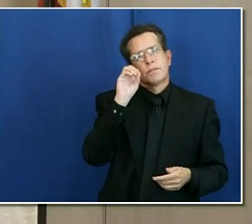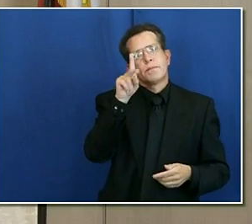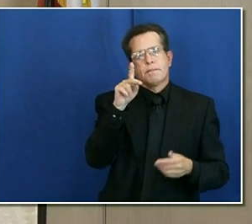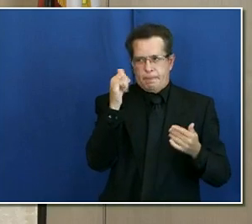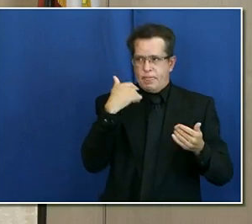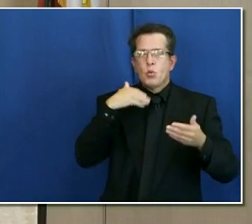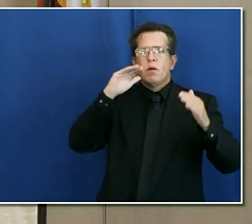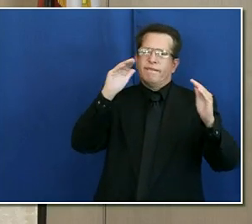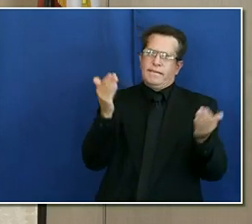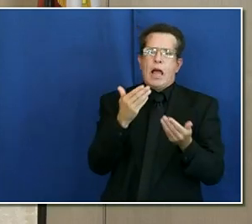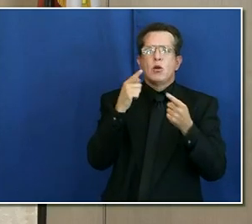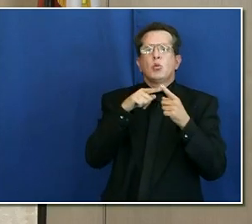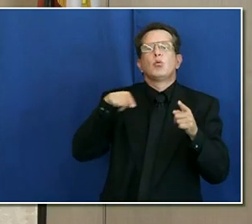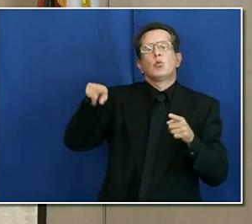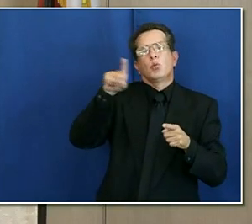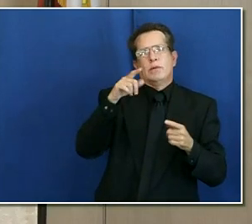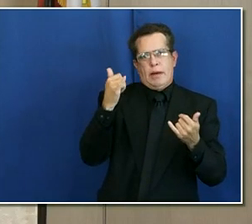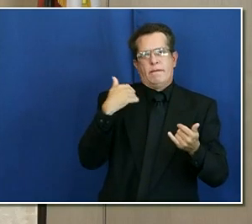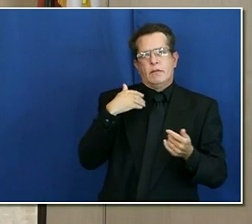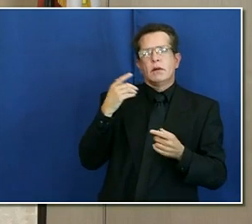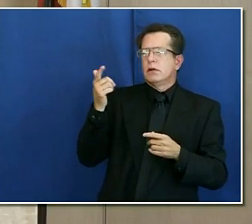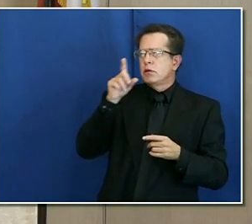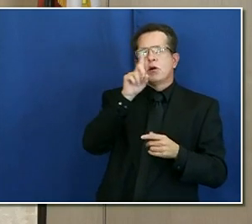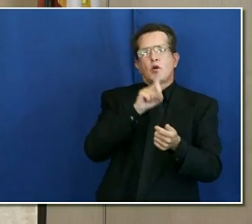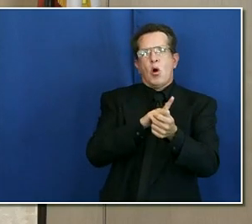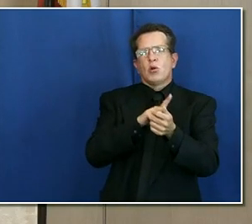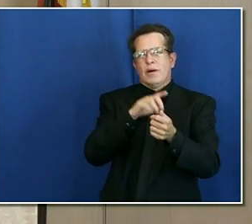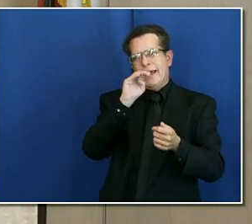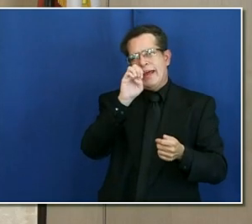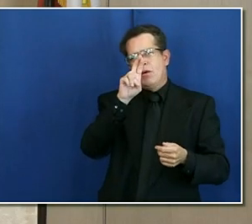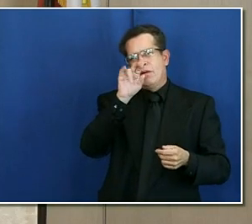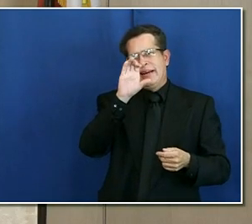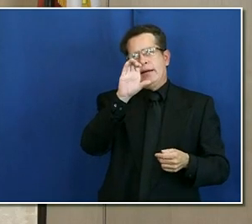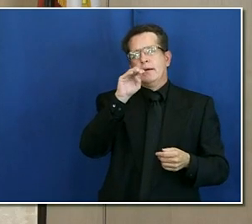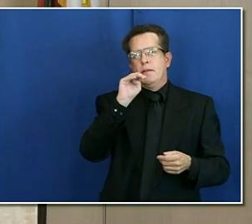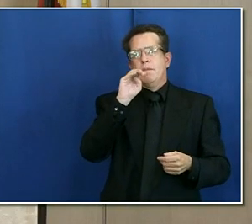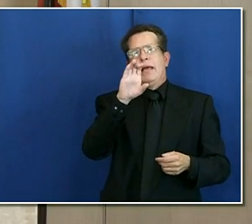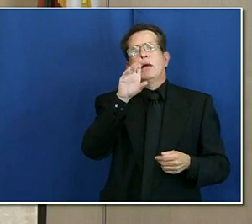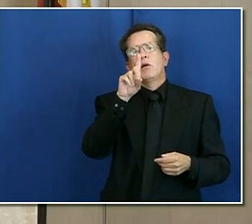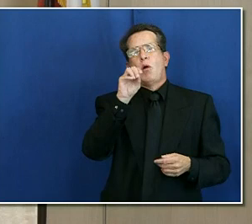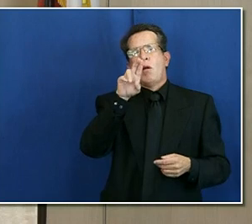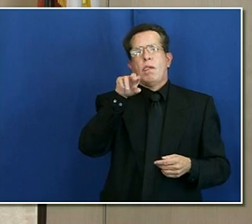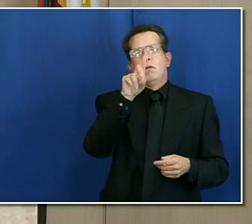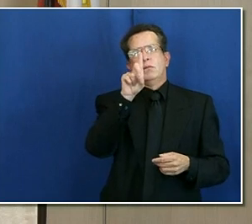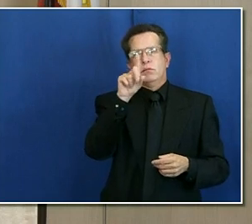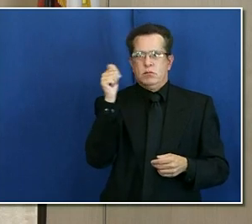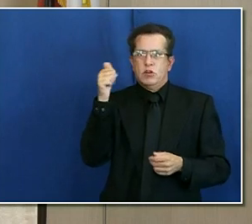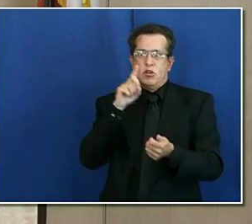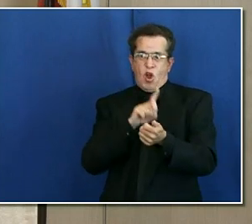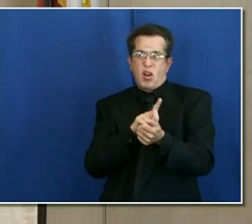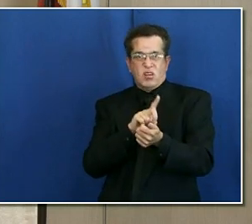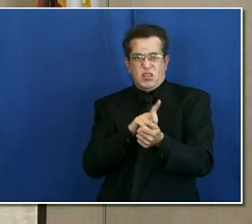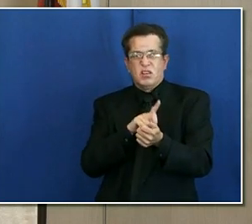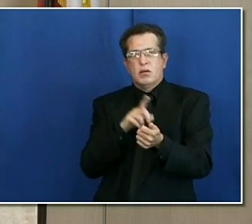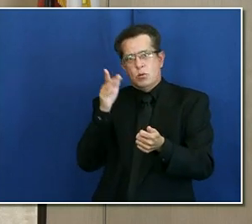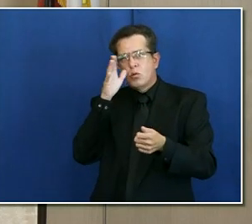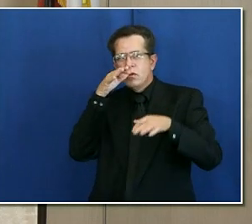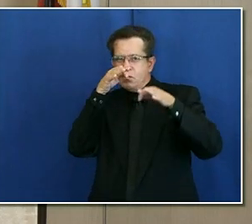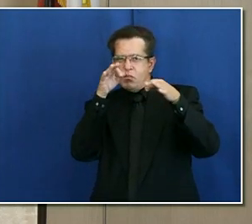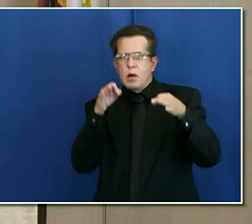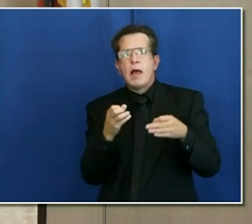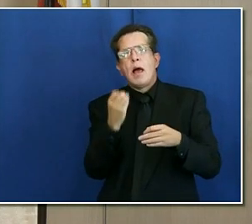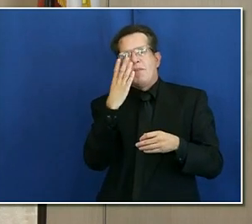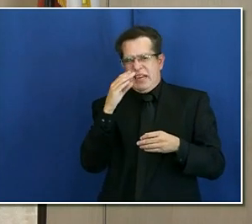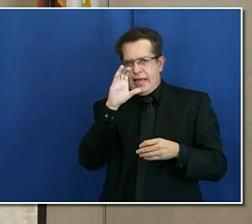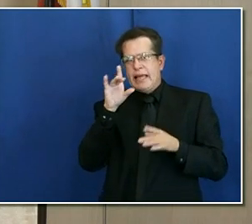to invite to the podium Dr. Eric McDonald, so he can provide information about cases that